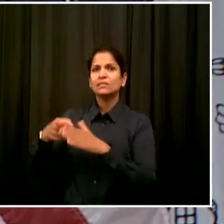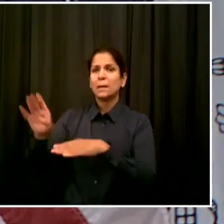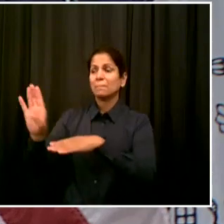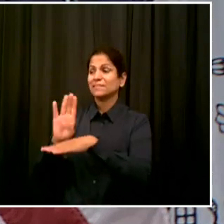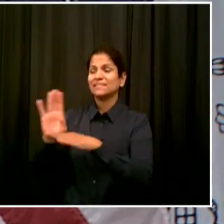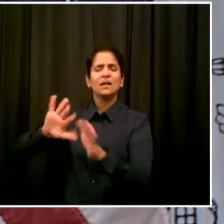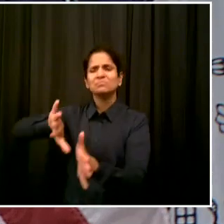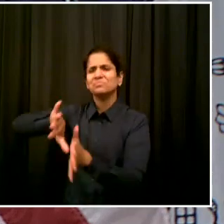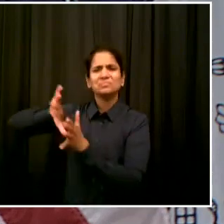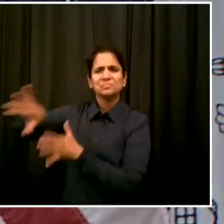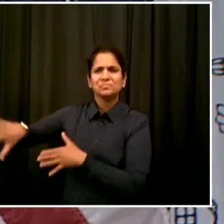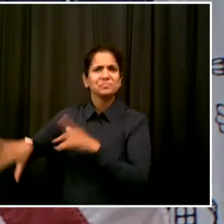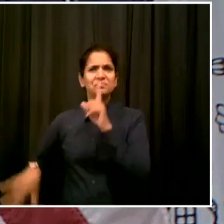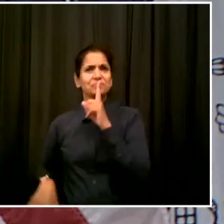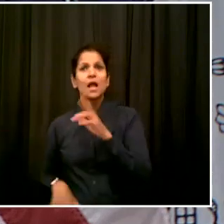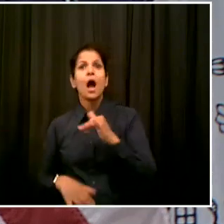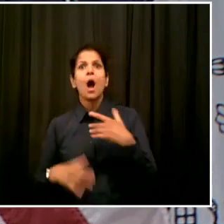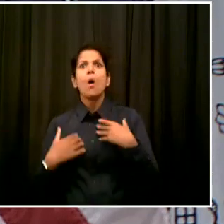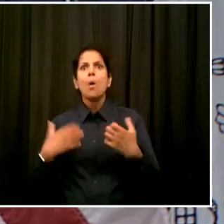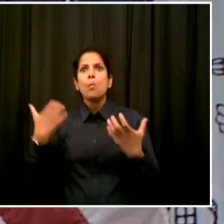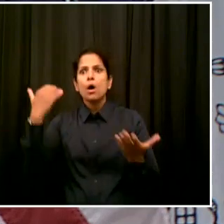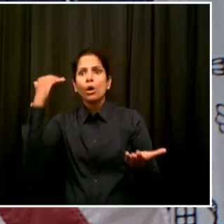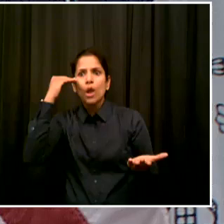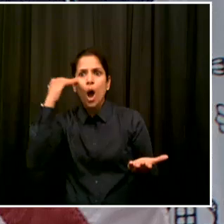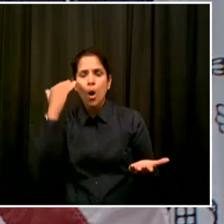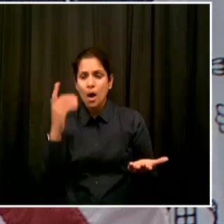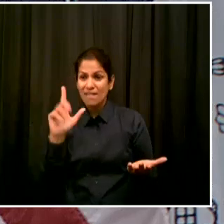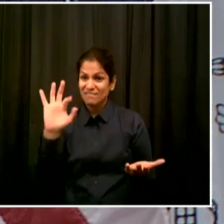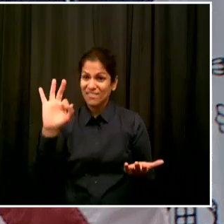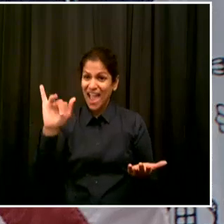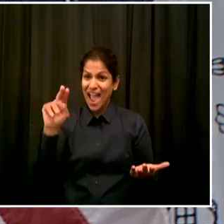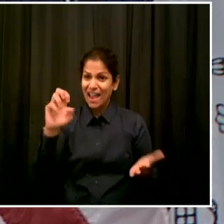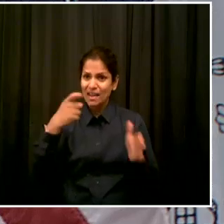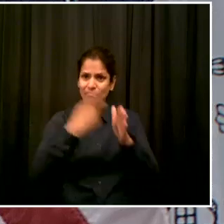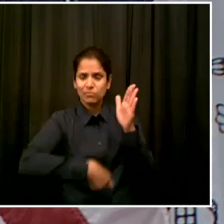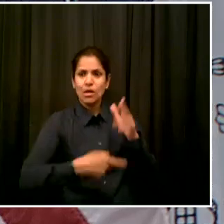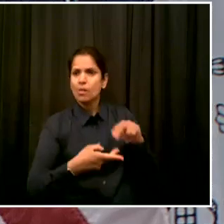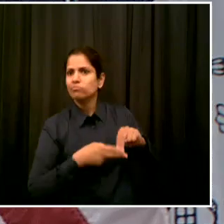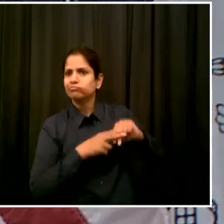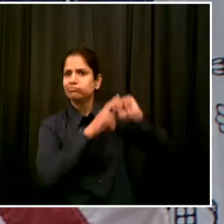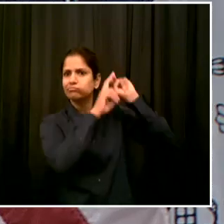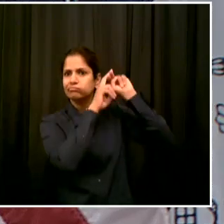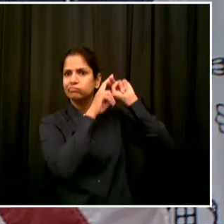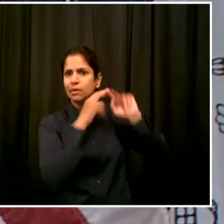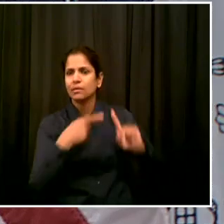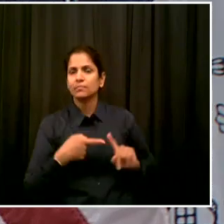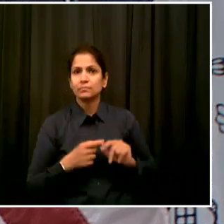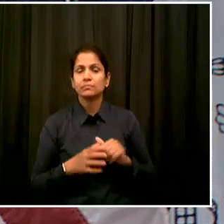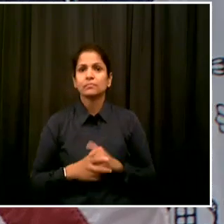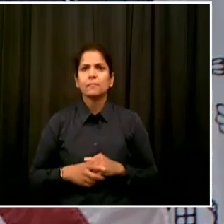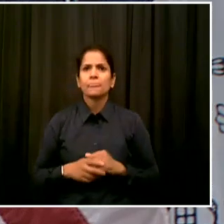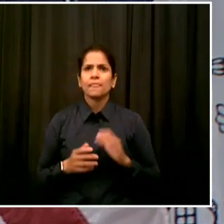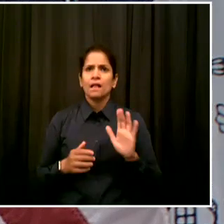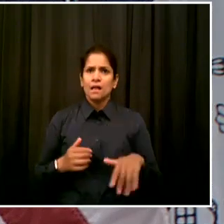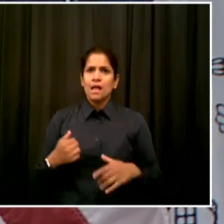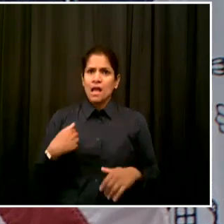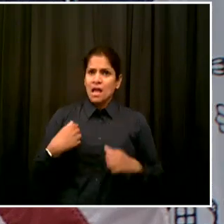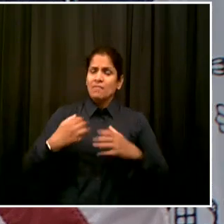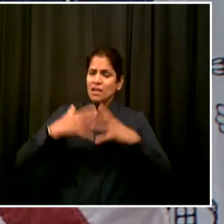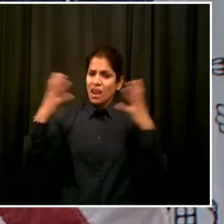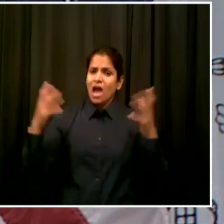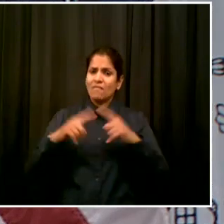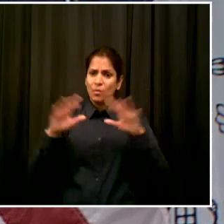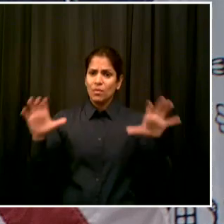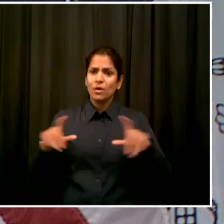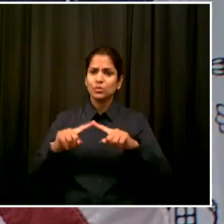we've been able to increase fines intensely, and that helps. We got a lot more to do. So I can certainly assure you we're going to come back